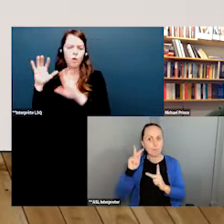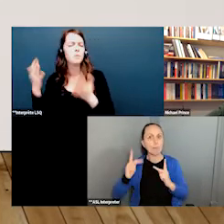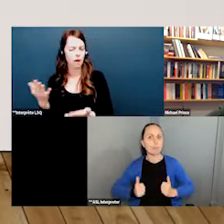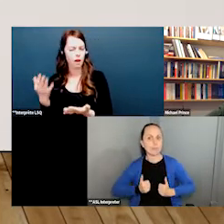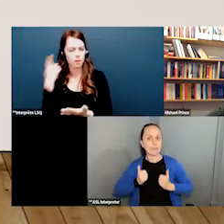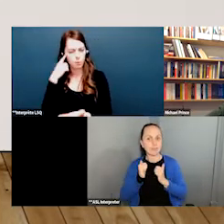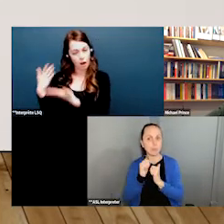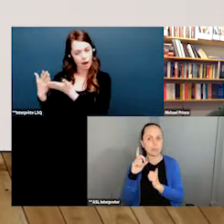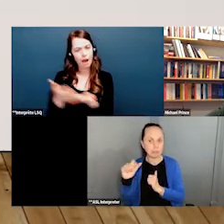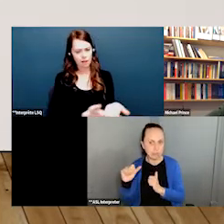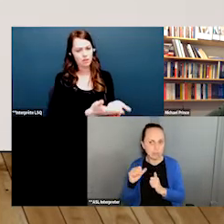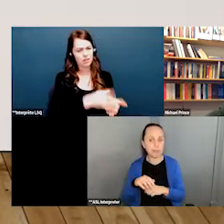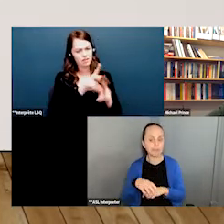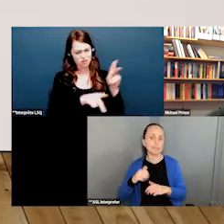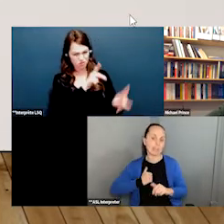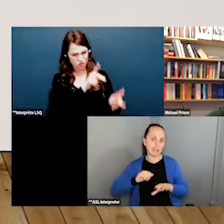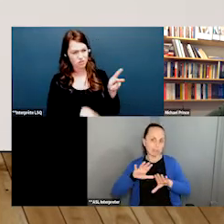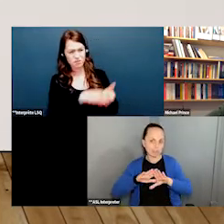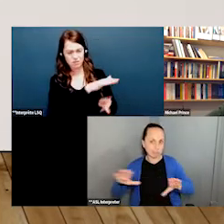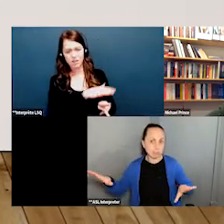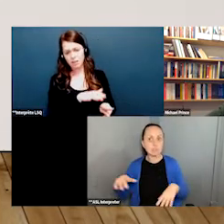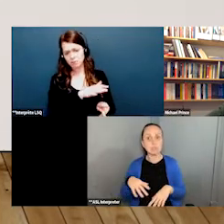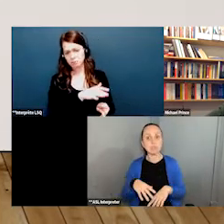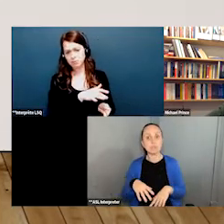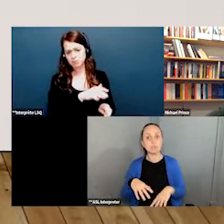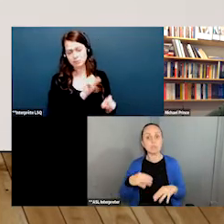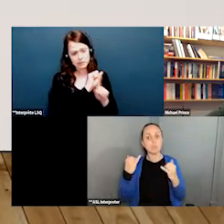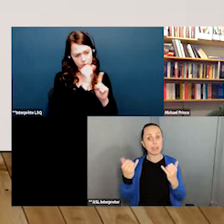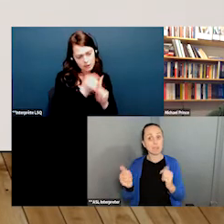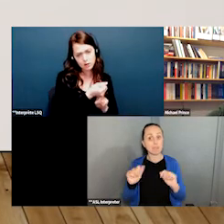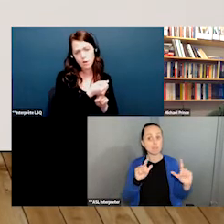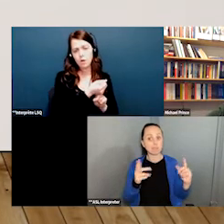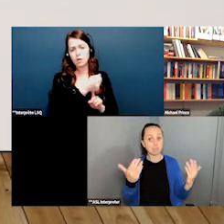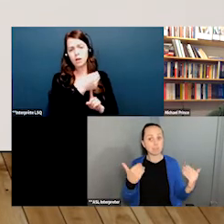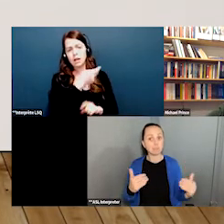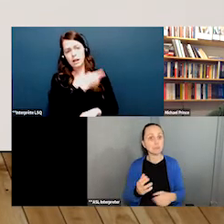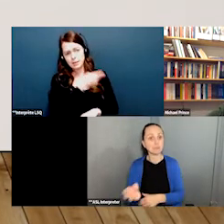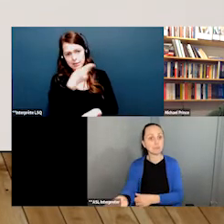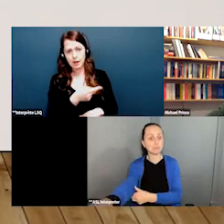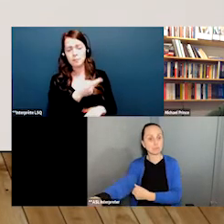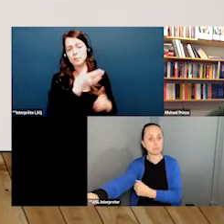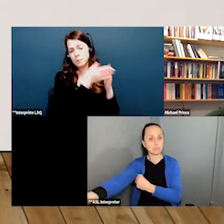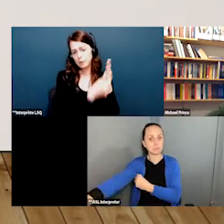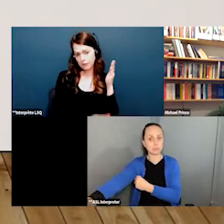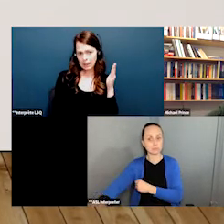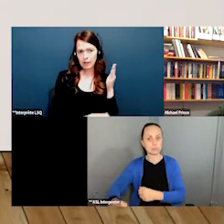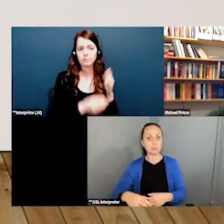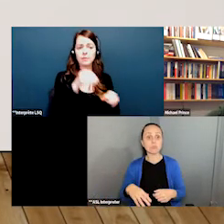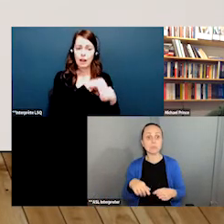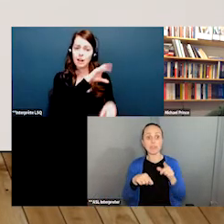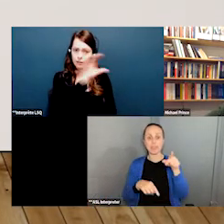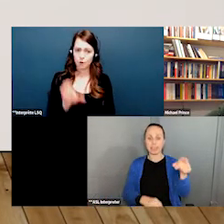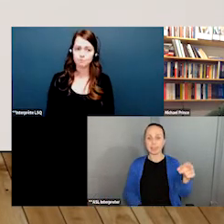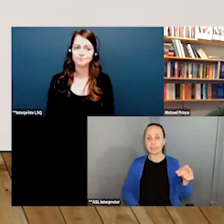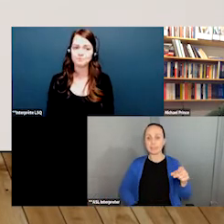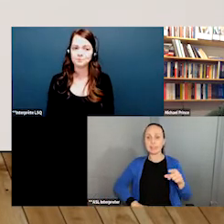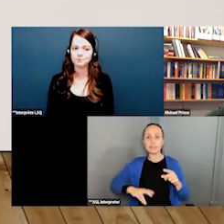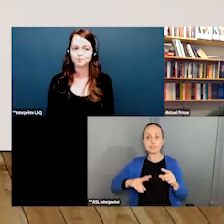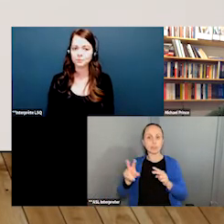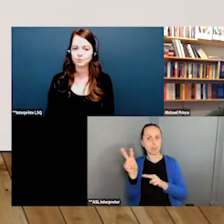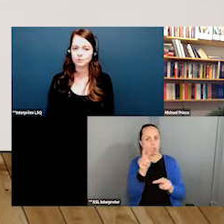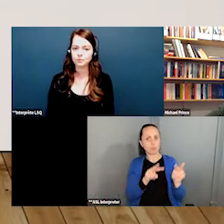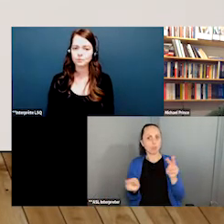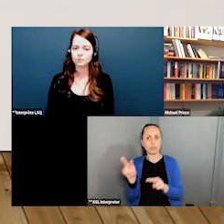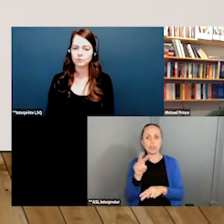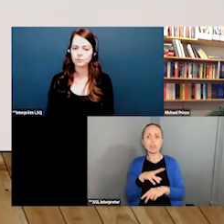living with disabilities in Canada? So if we go to the next slide, please. This is just an observation